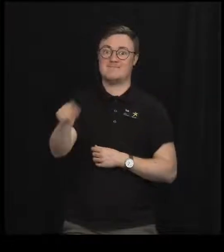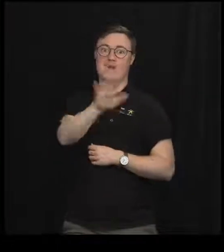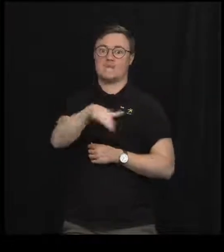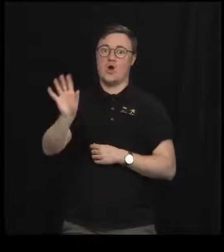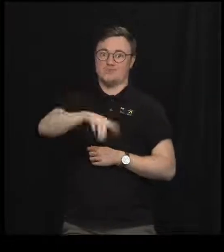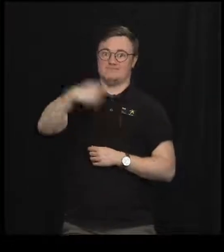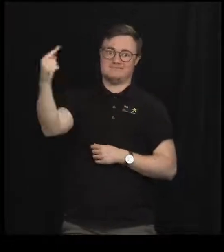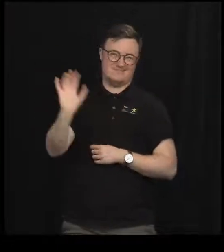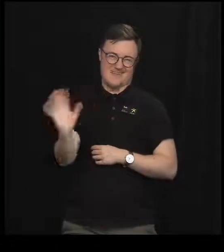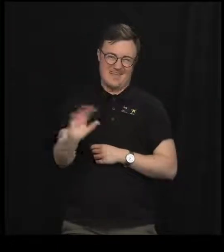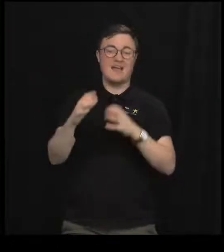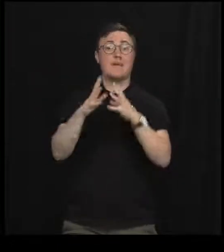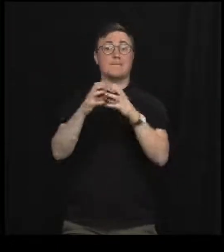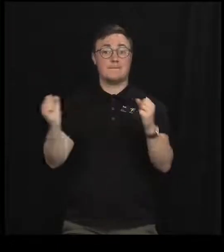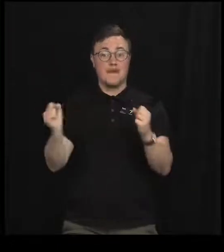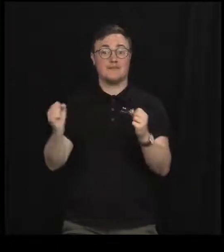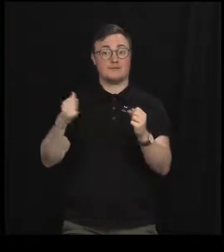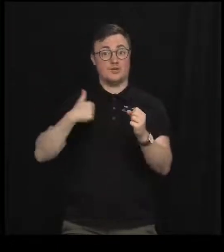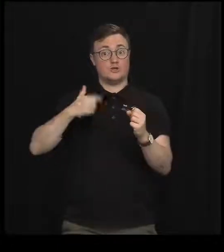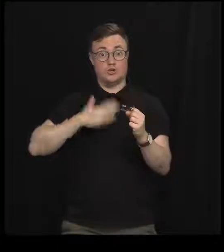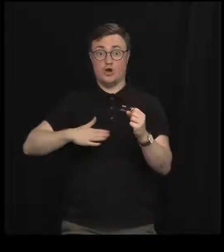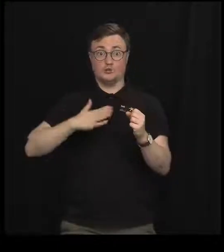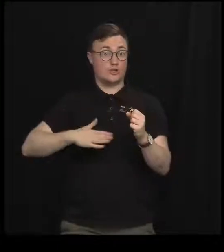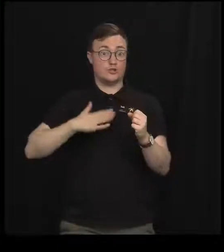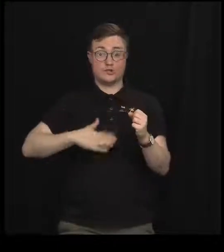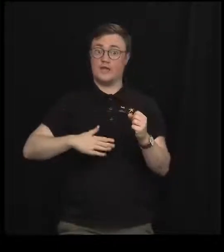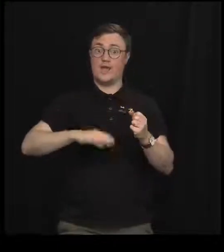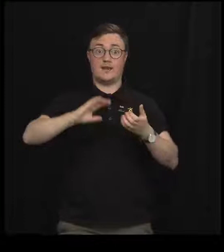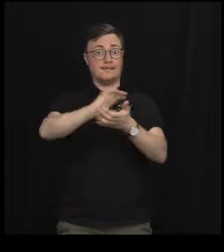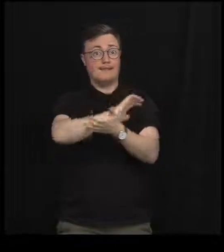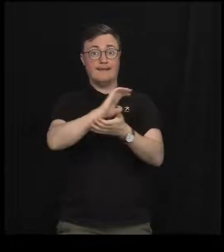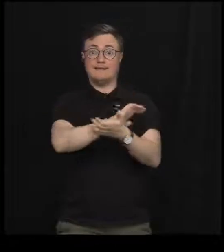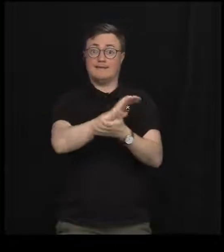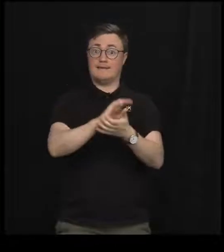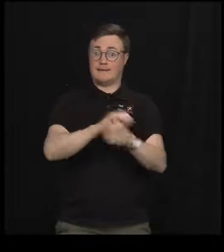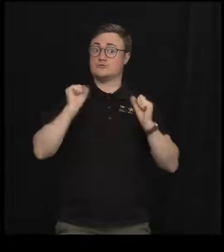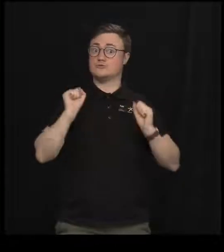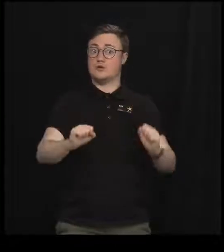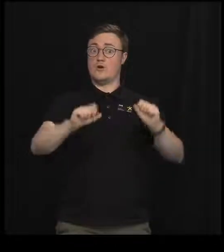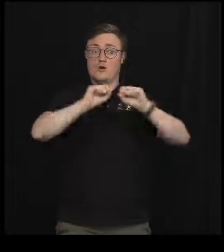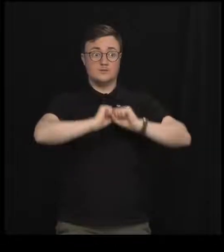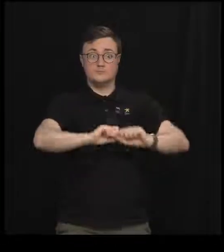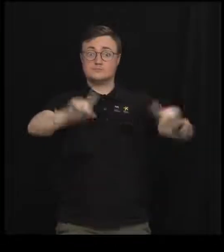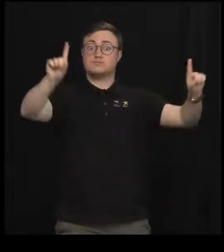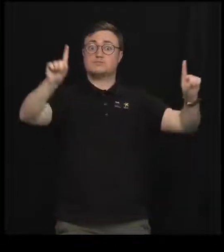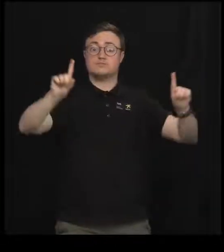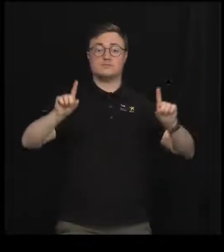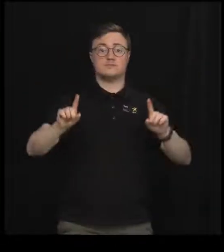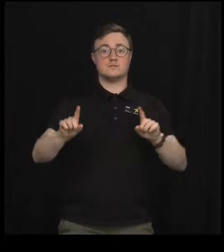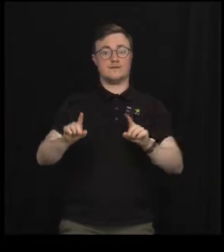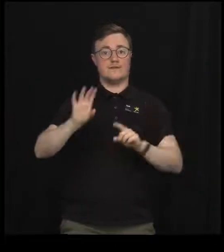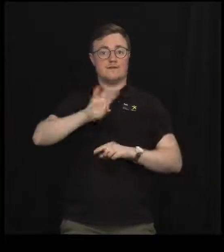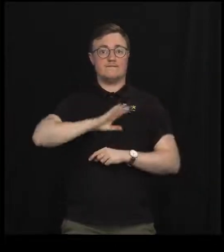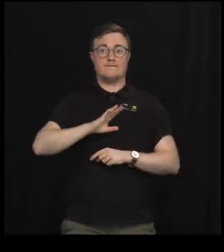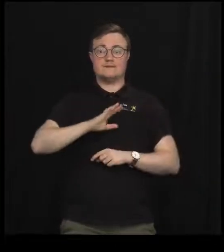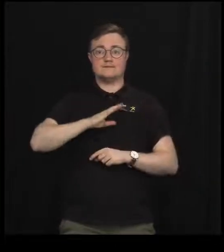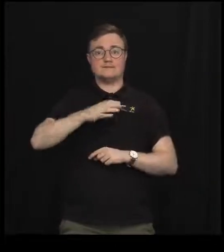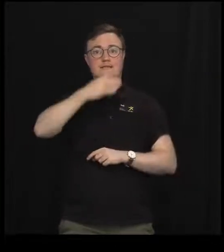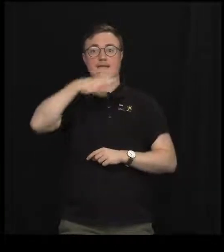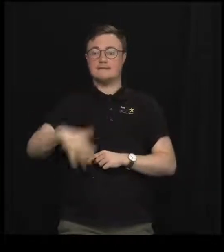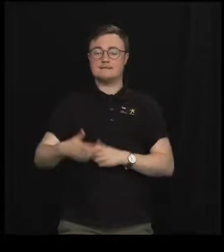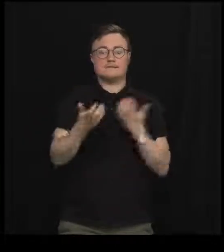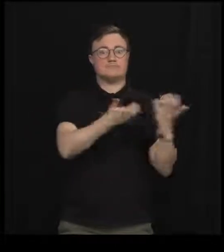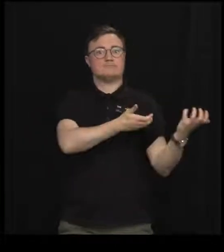should actually be a breaking news right now about the learning poverty increases in the world. There was a summit last weekend